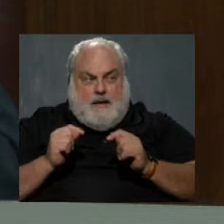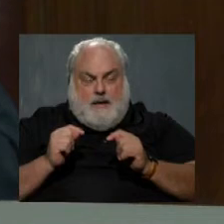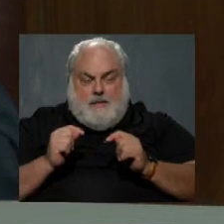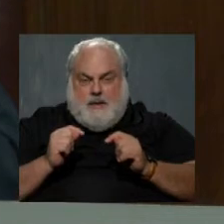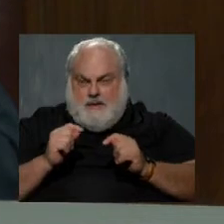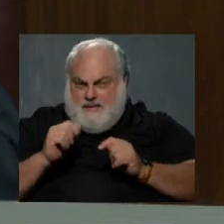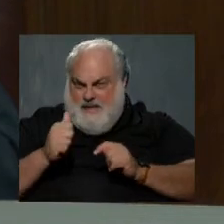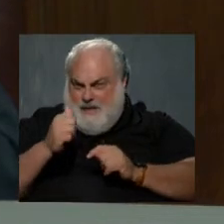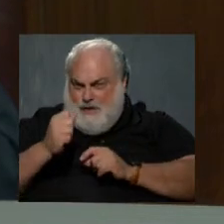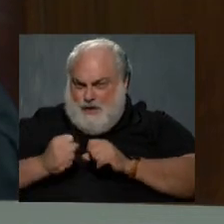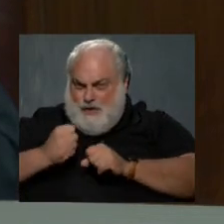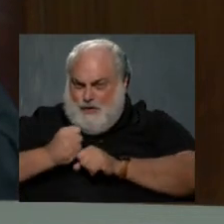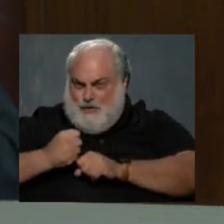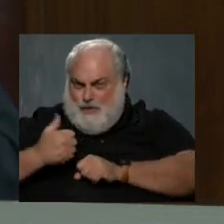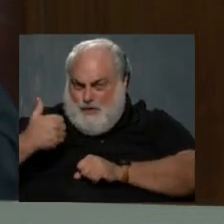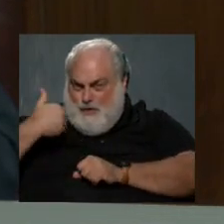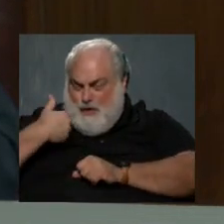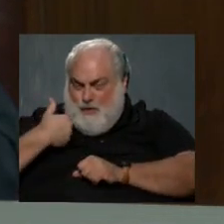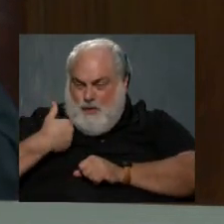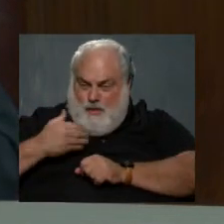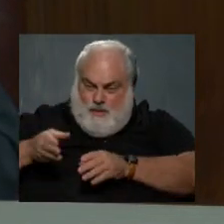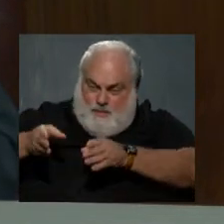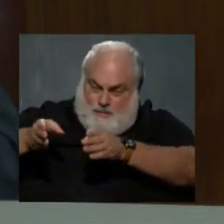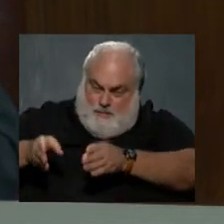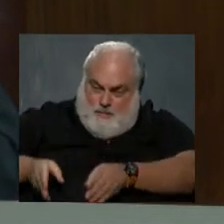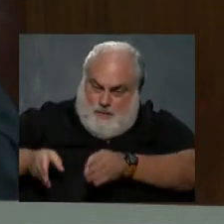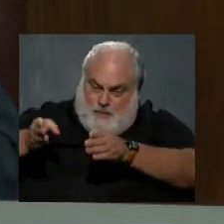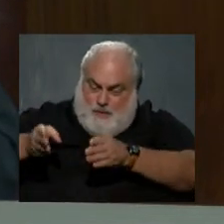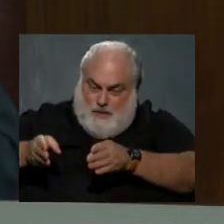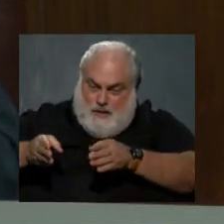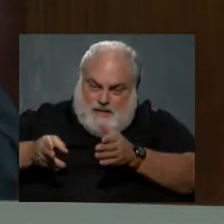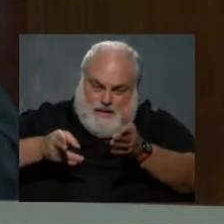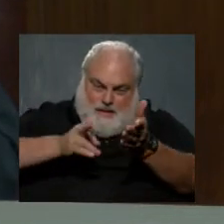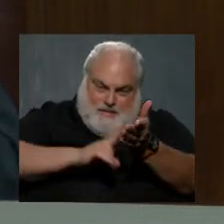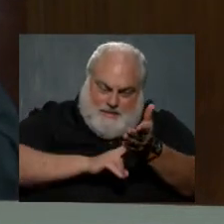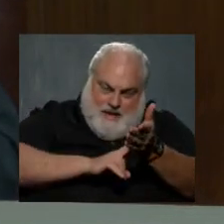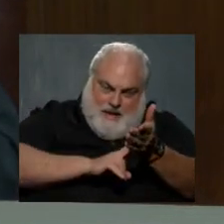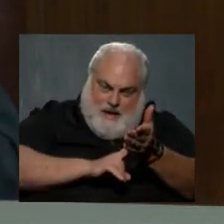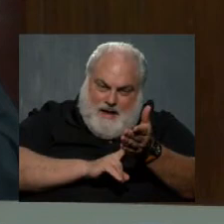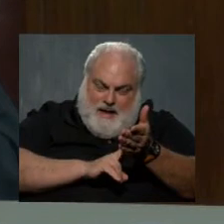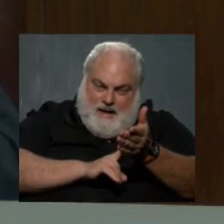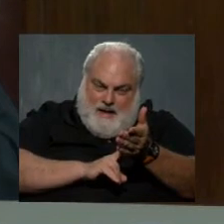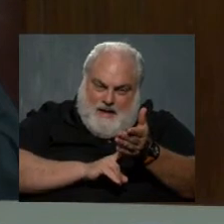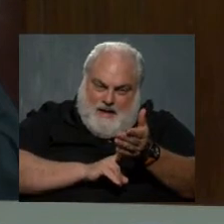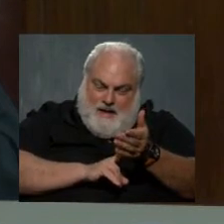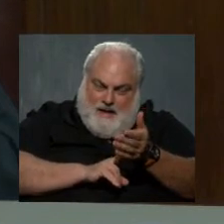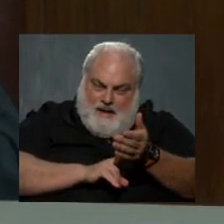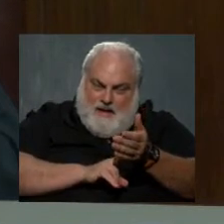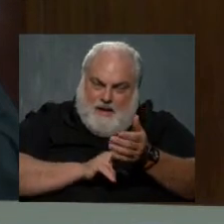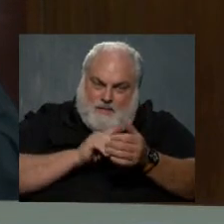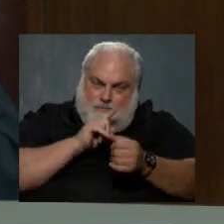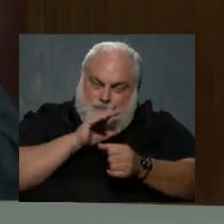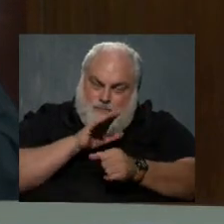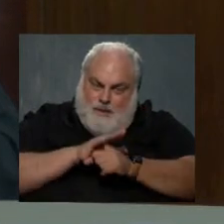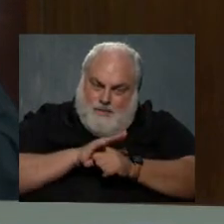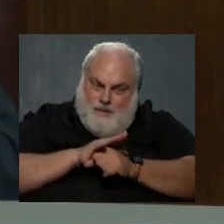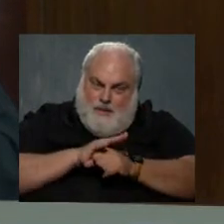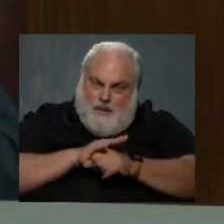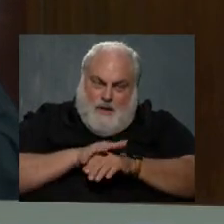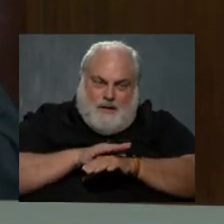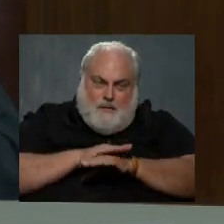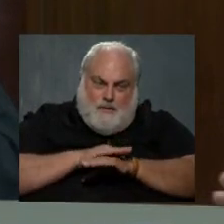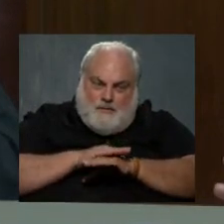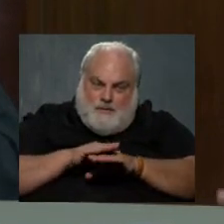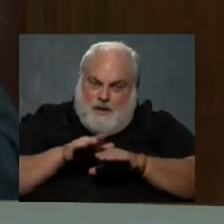10 years ago where an employee had to sign an affidavit saying that they were